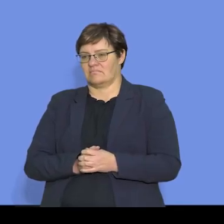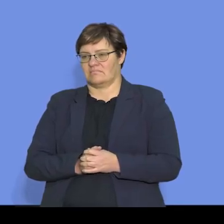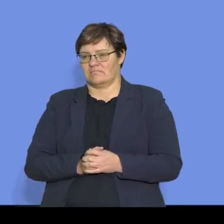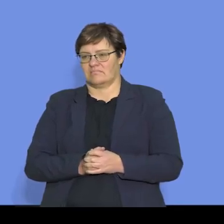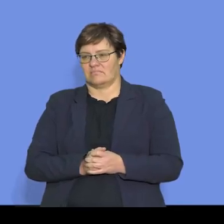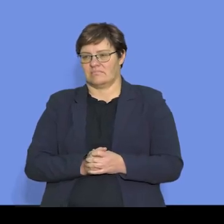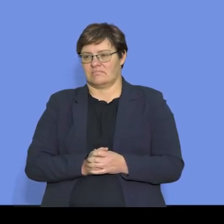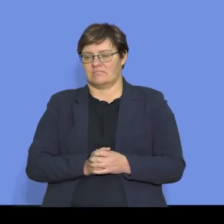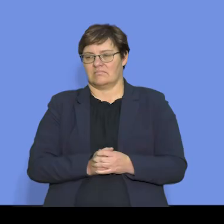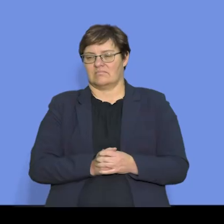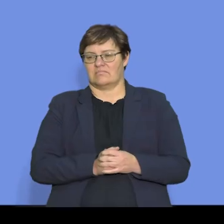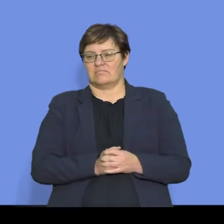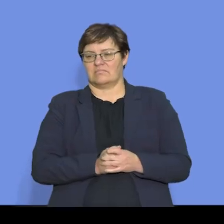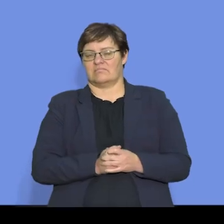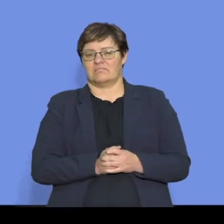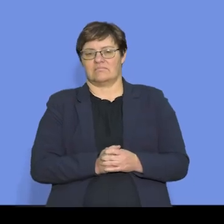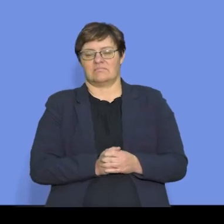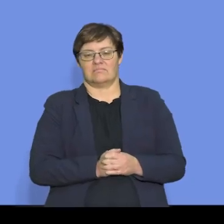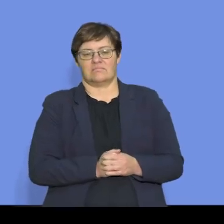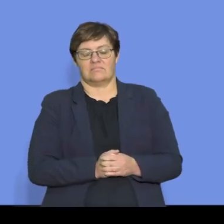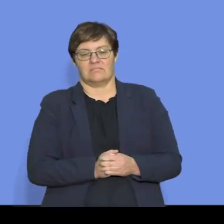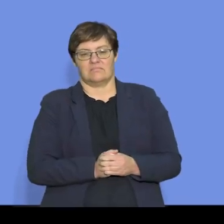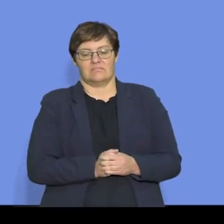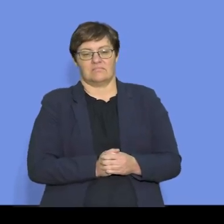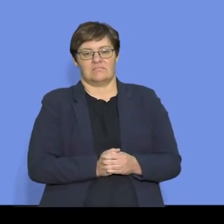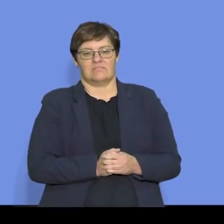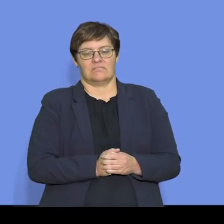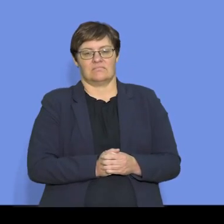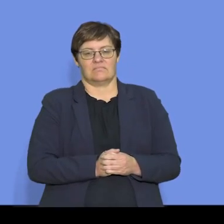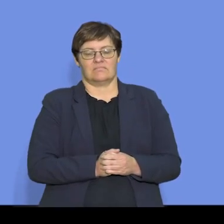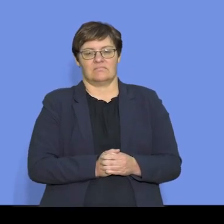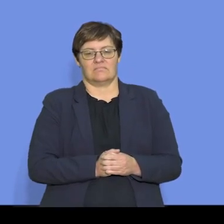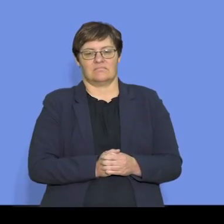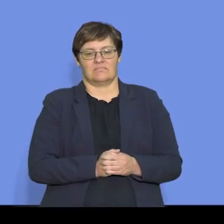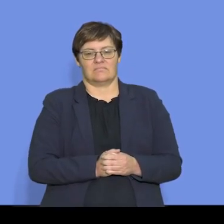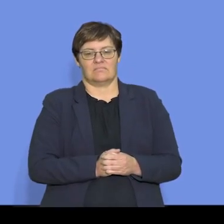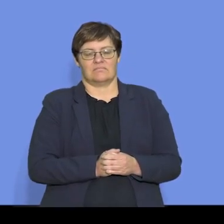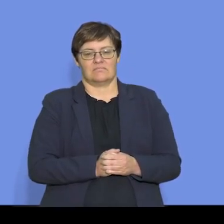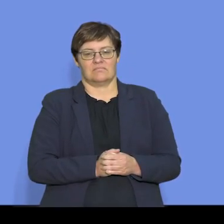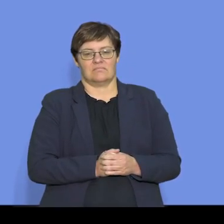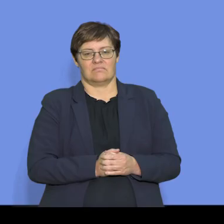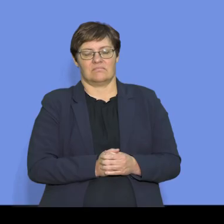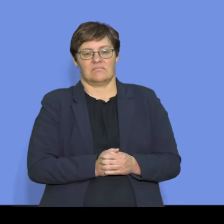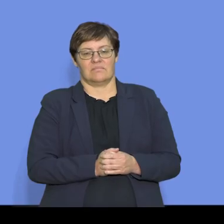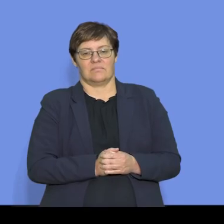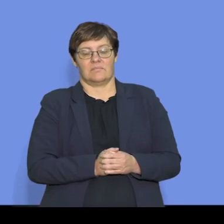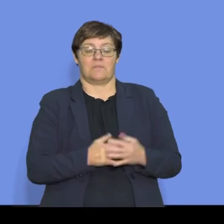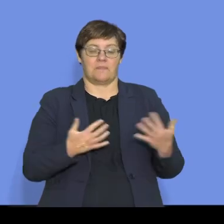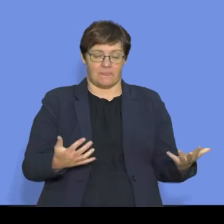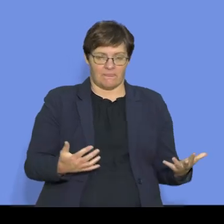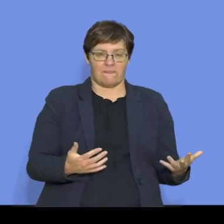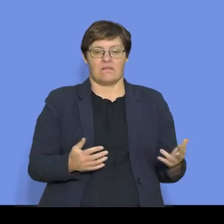be in the notes accompanying this video. Okay. And 3, 2,